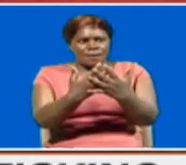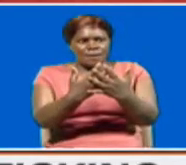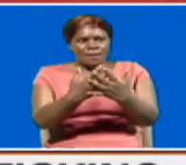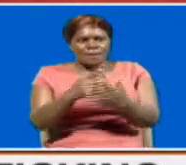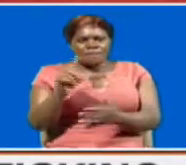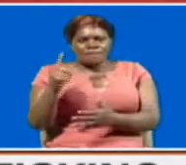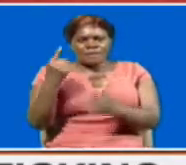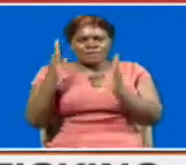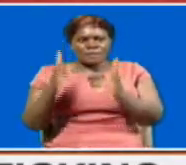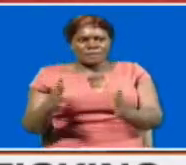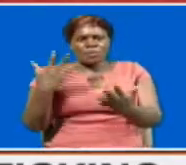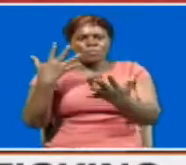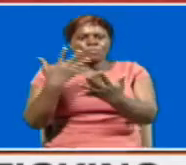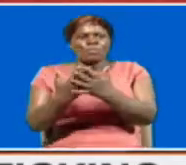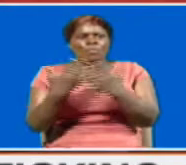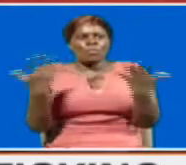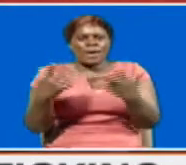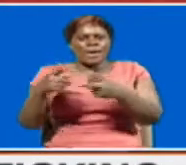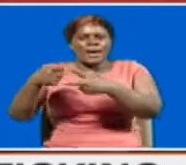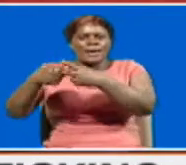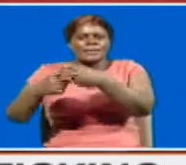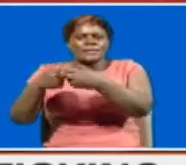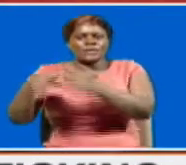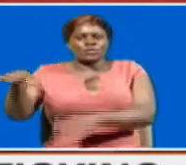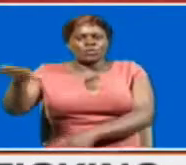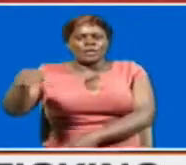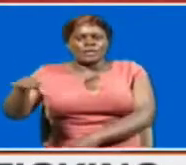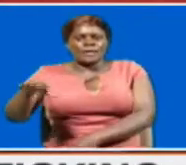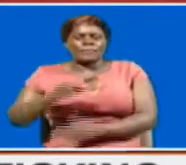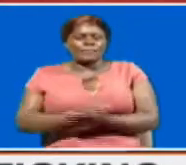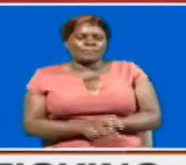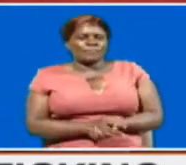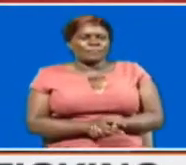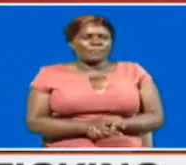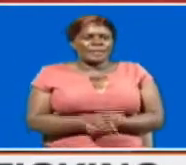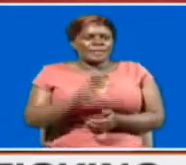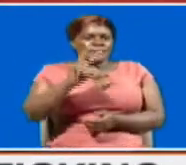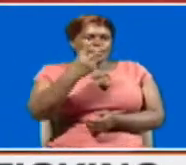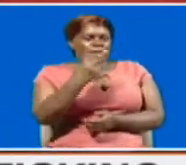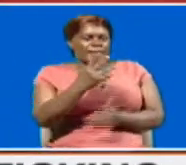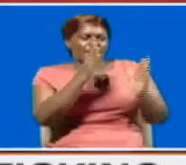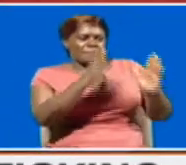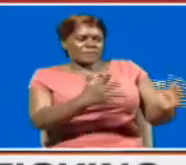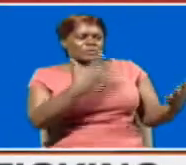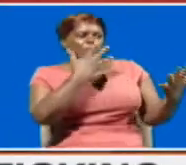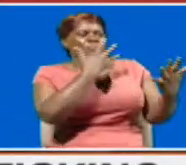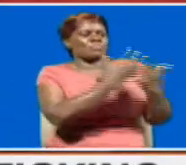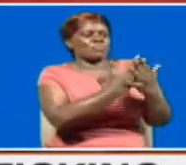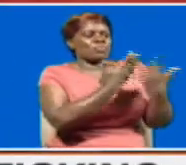first accused person shall be remanded at industrial remand, while the second accused